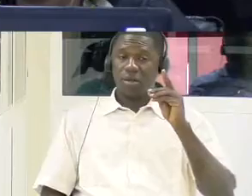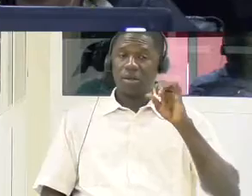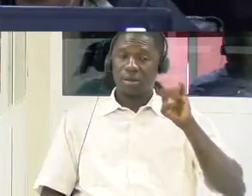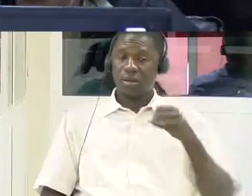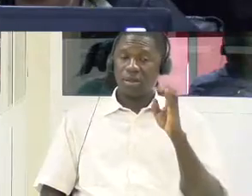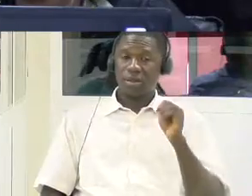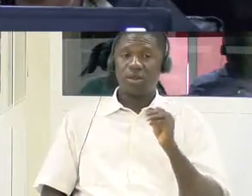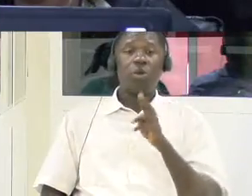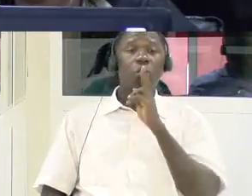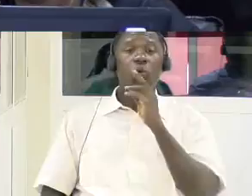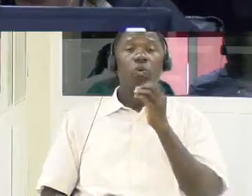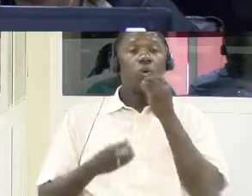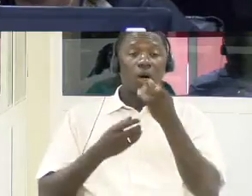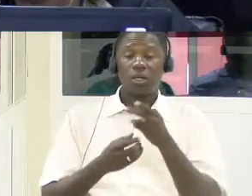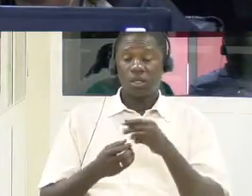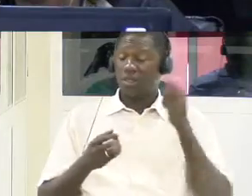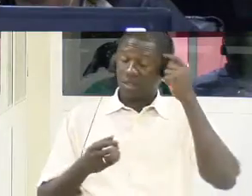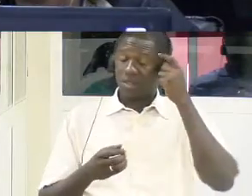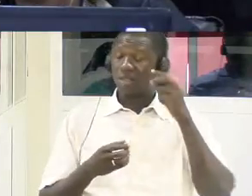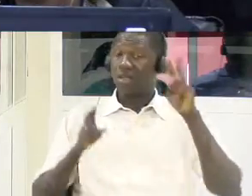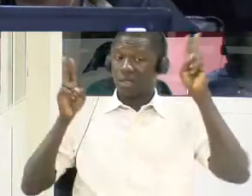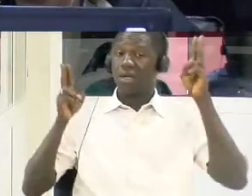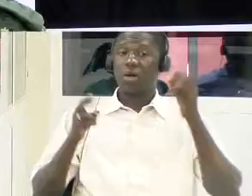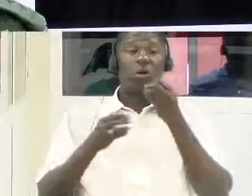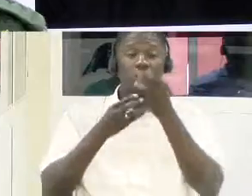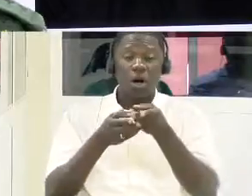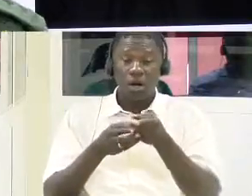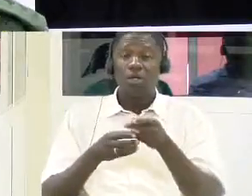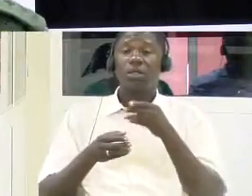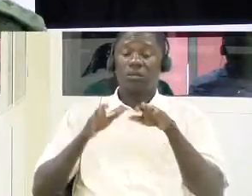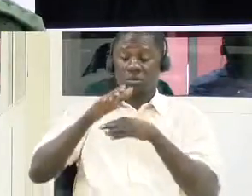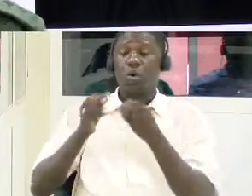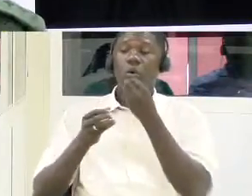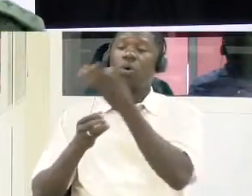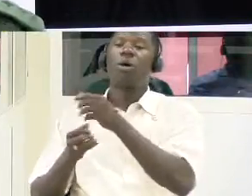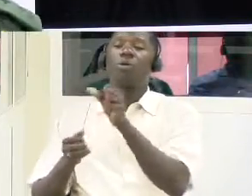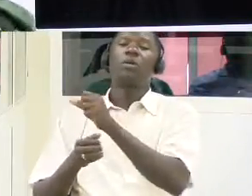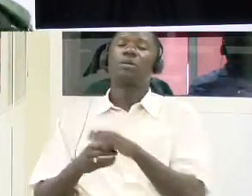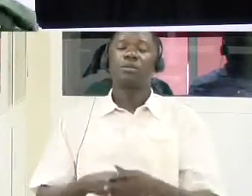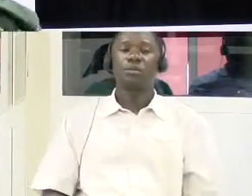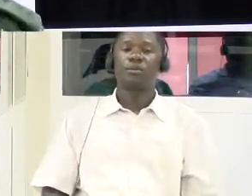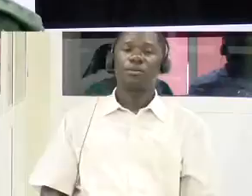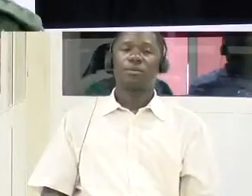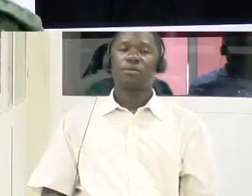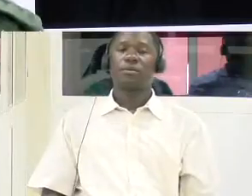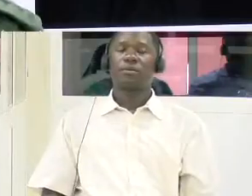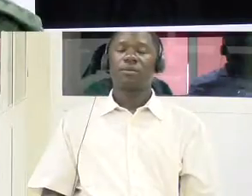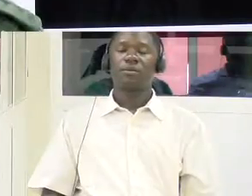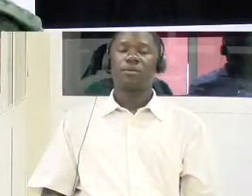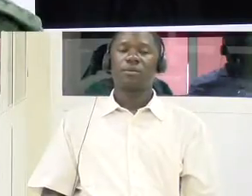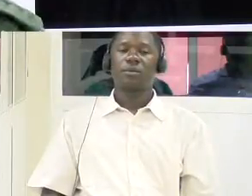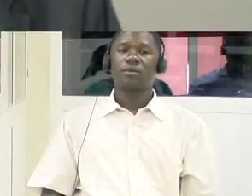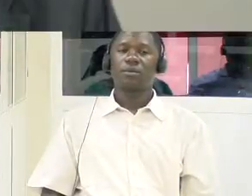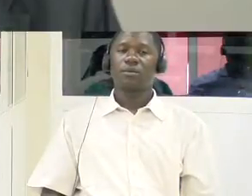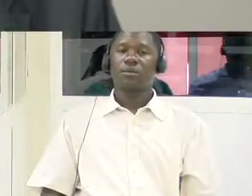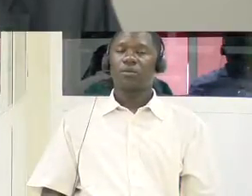Thank you for that clarification. Please continue. So like I said, these crazy instructions continued, and I went around and